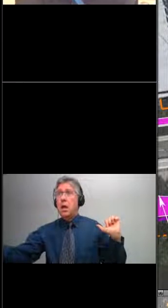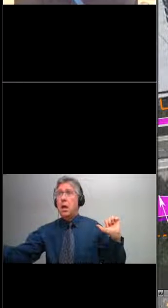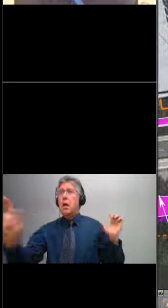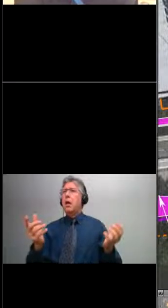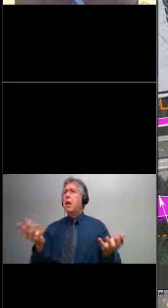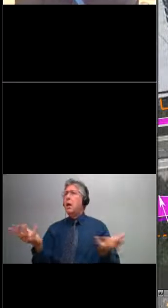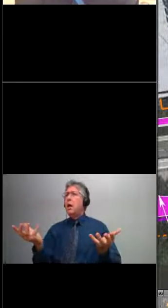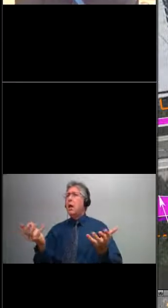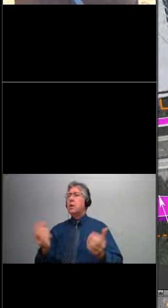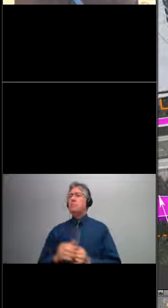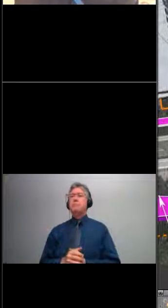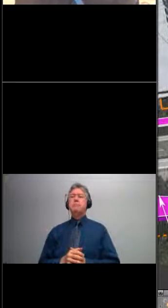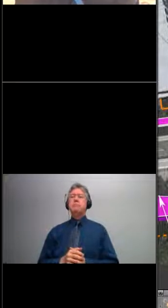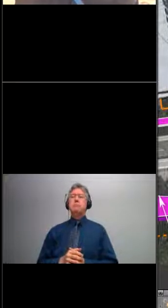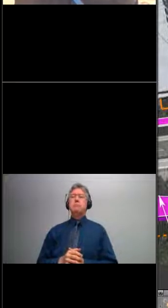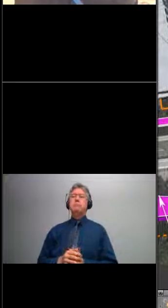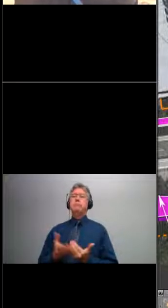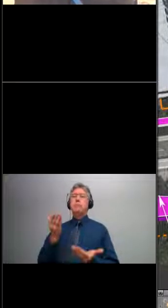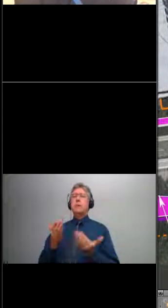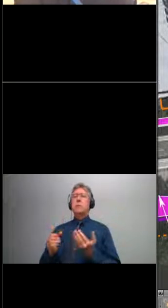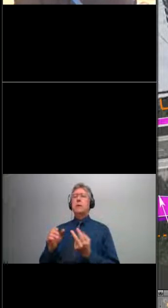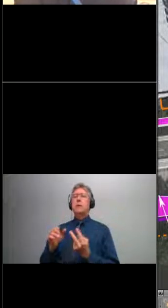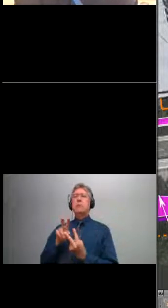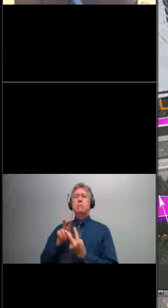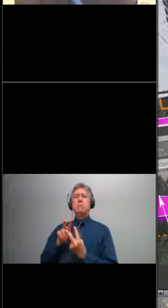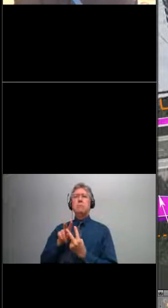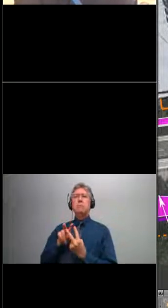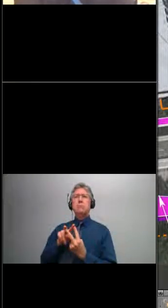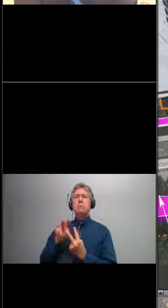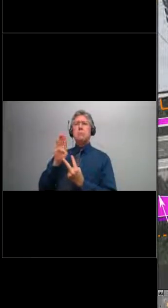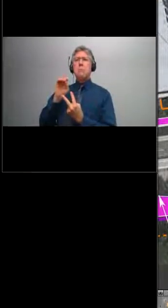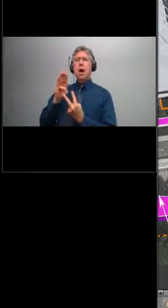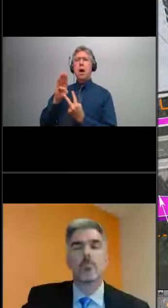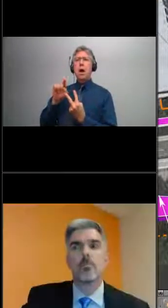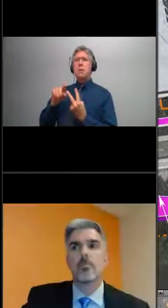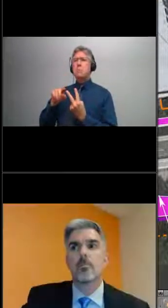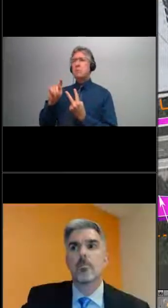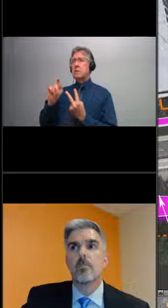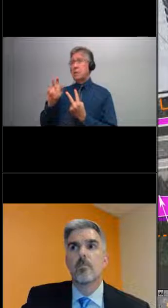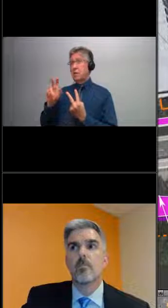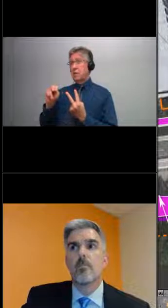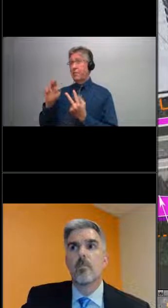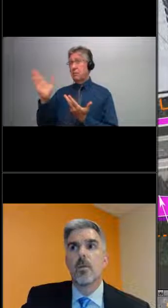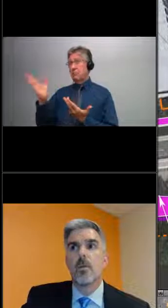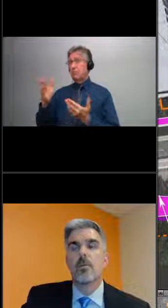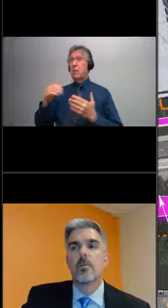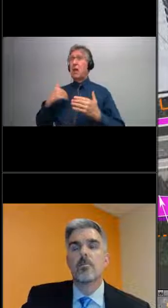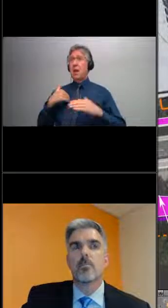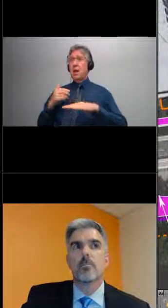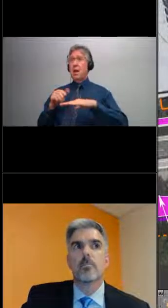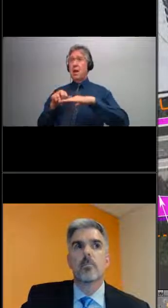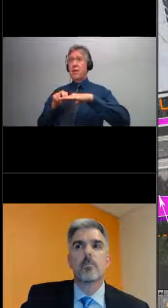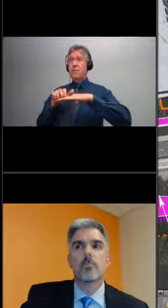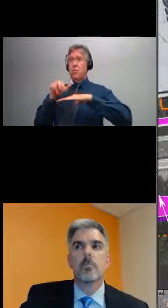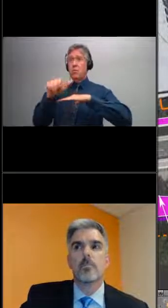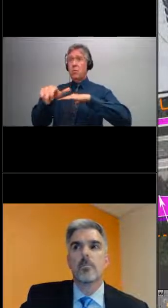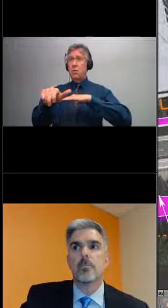I think Bob or Stephen, I think we have at-grade crossing points. If we can just highlight